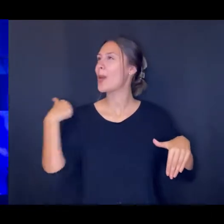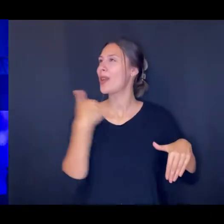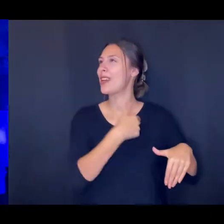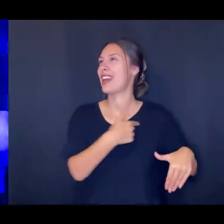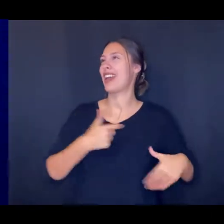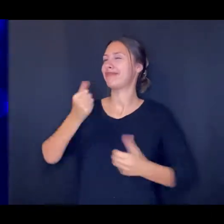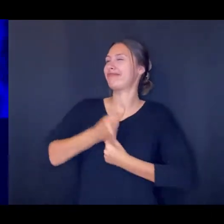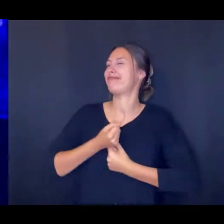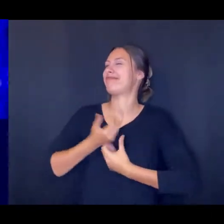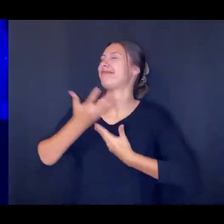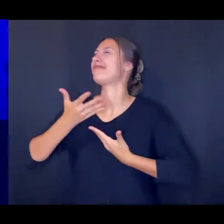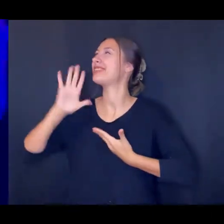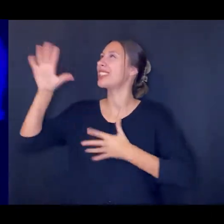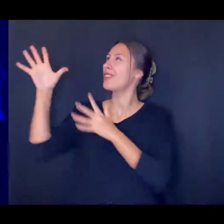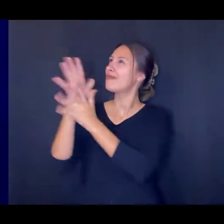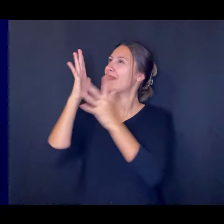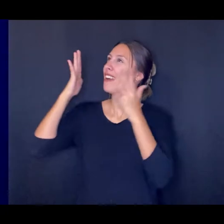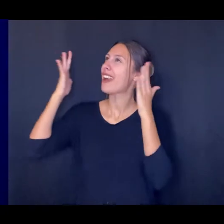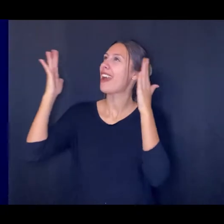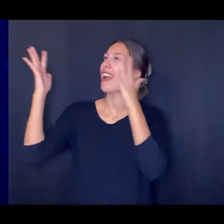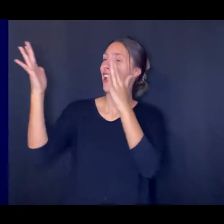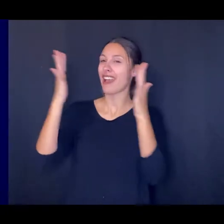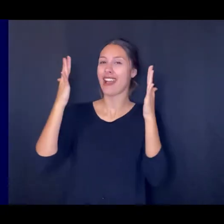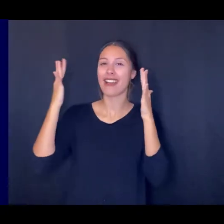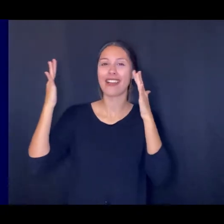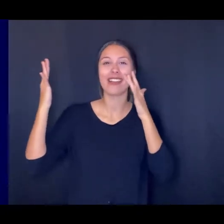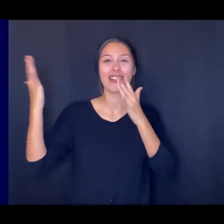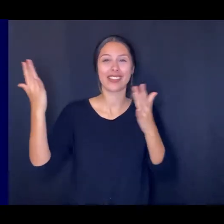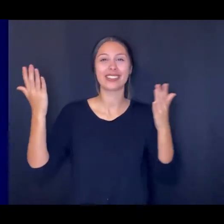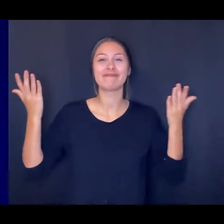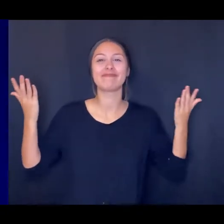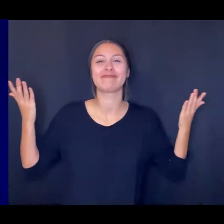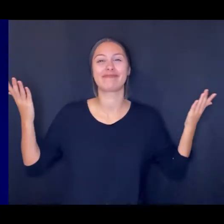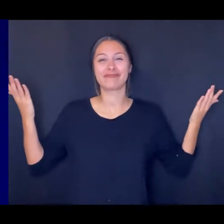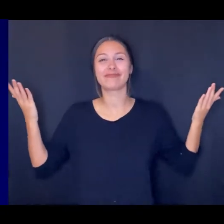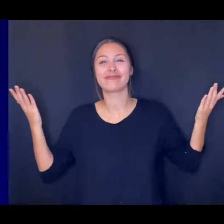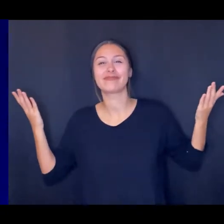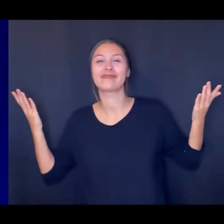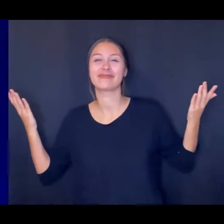place. We shout out your praise.